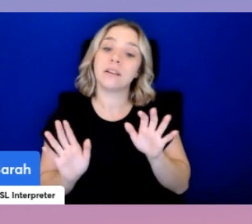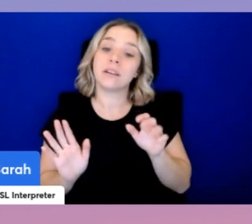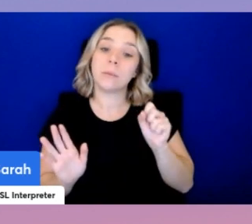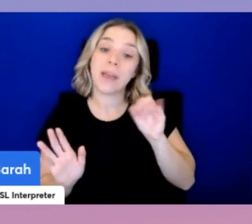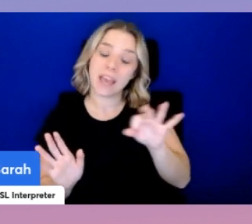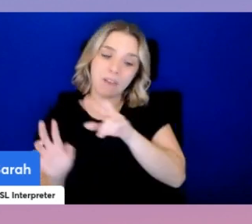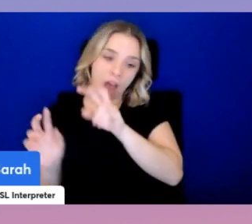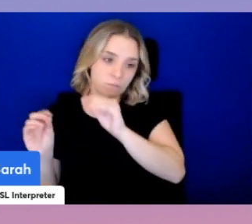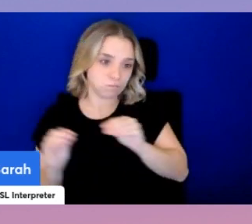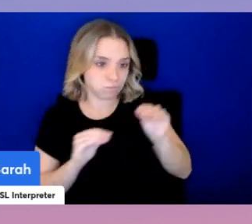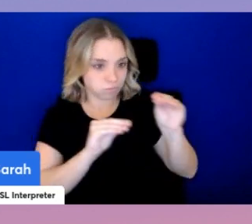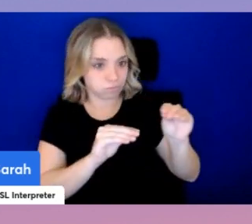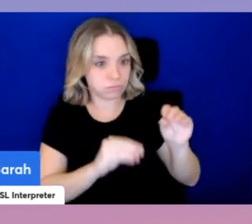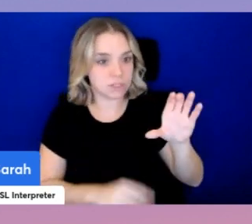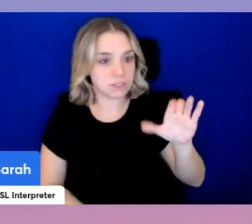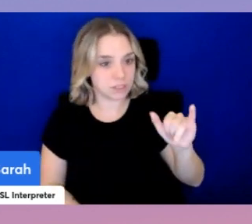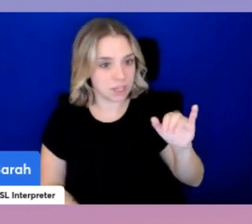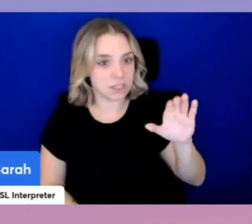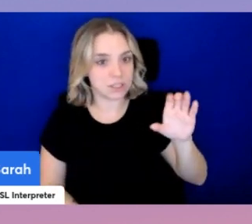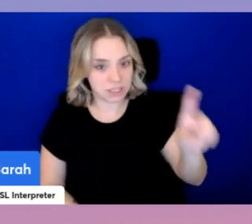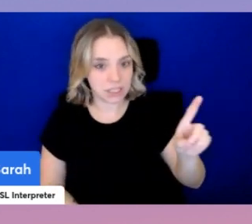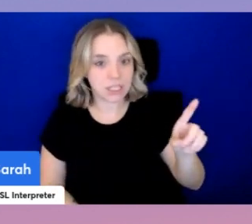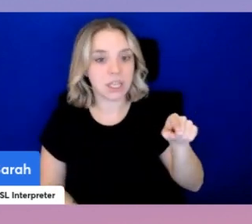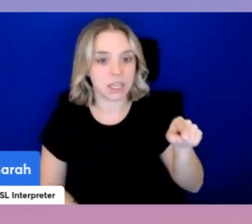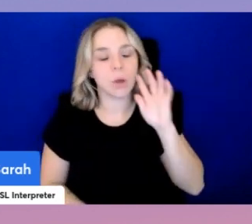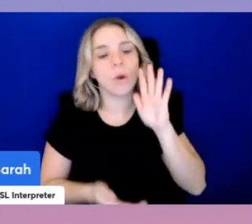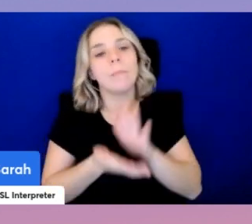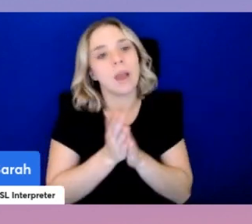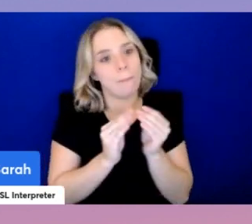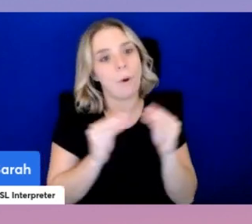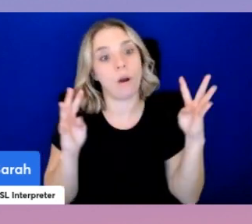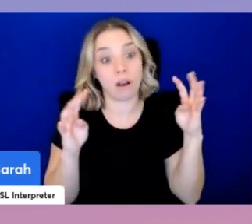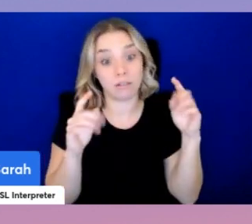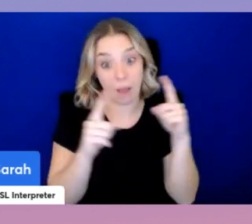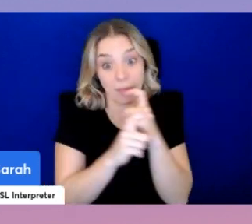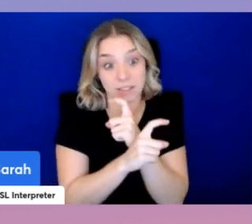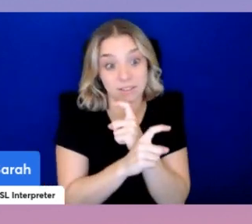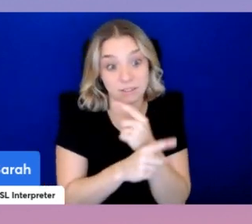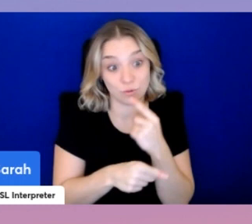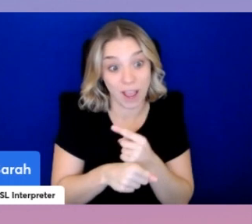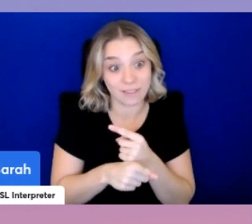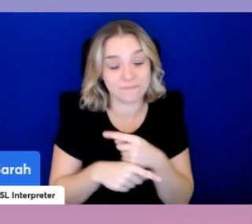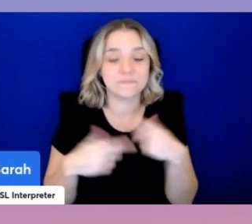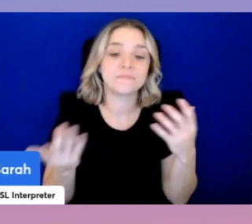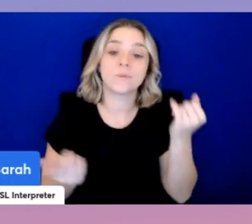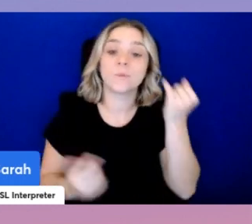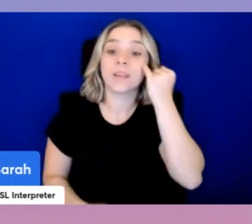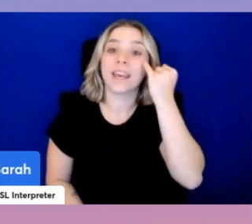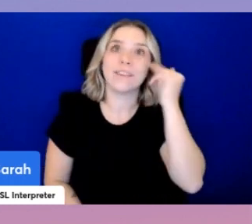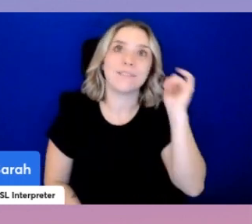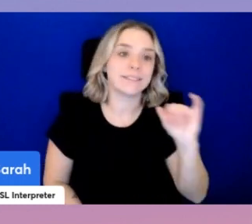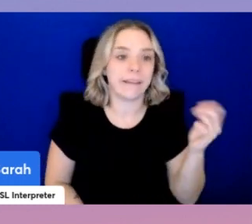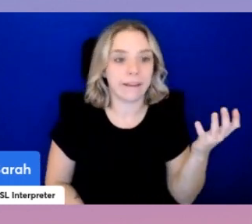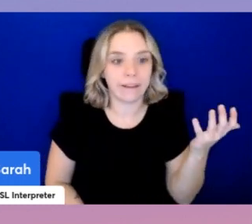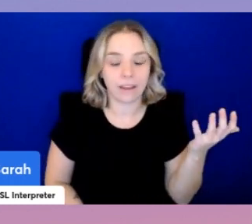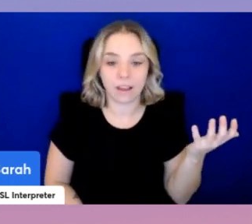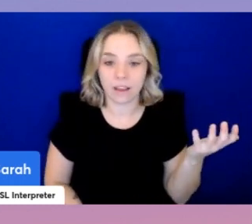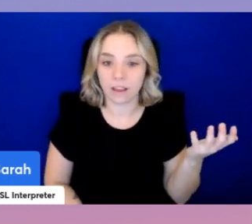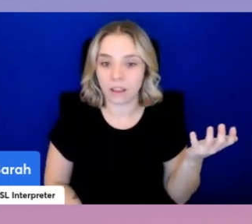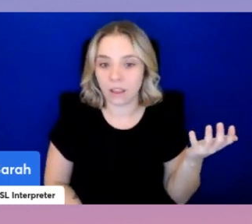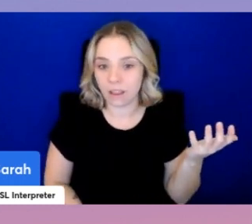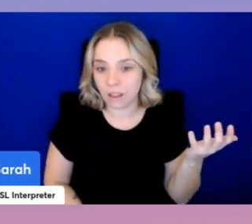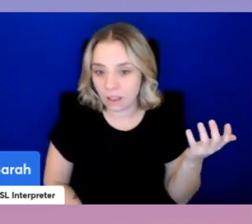CI/CD process, it will become much more complex, right? So it feels like the count